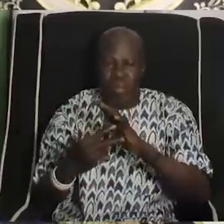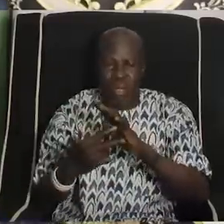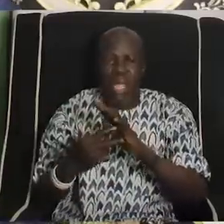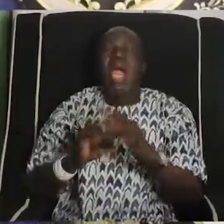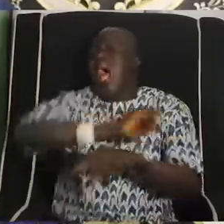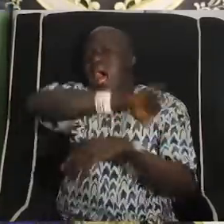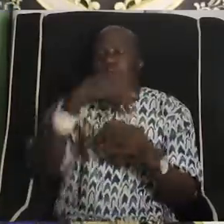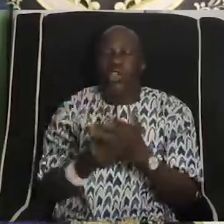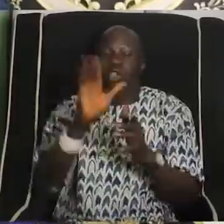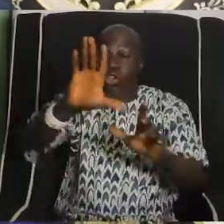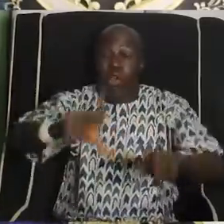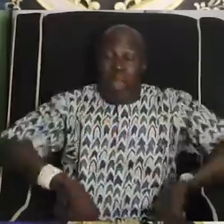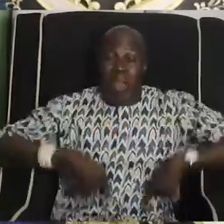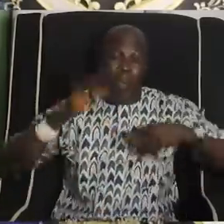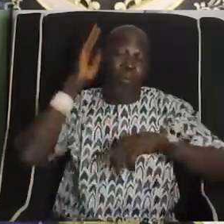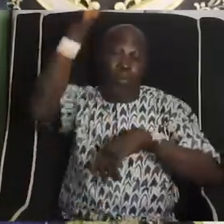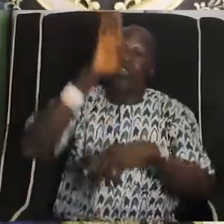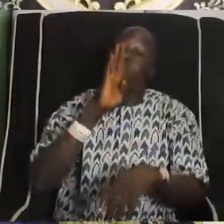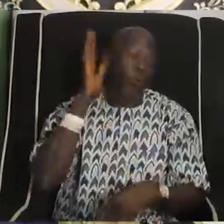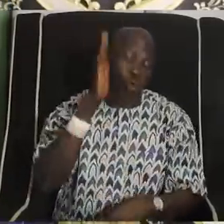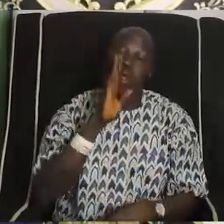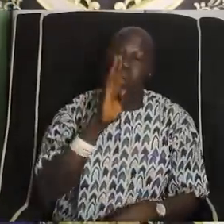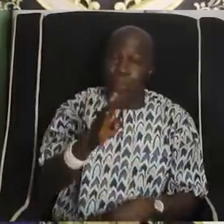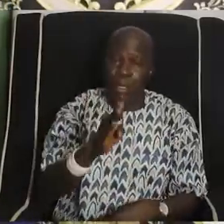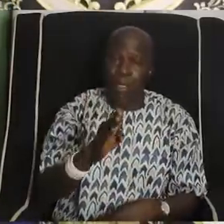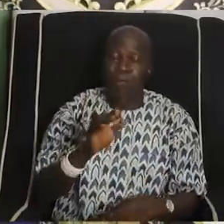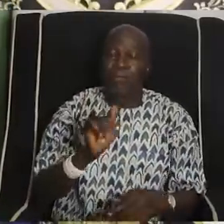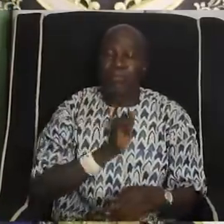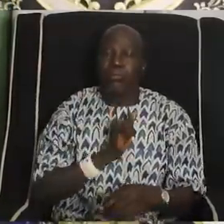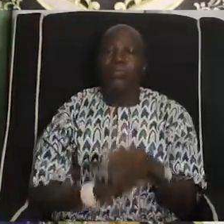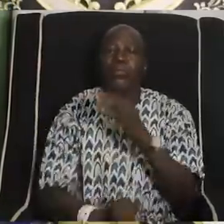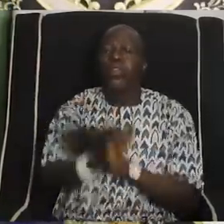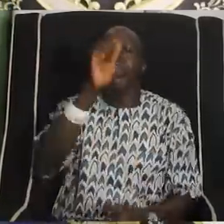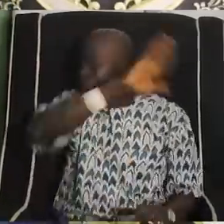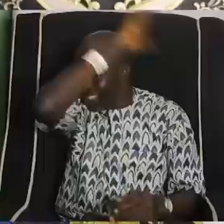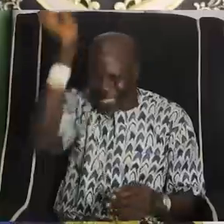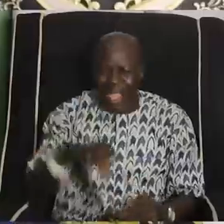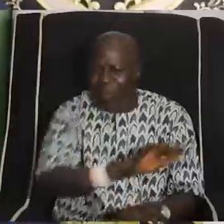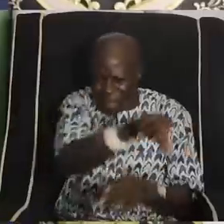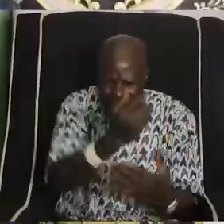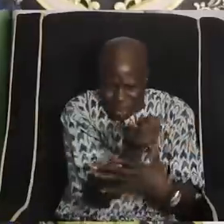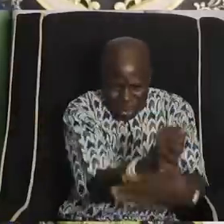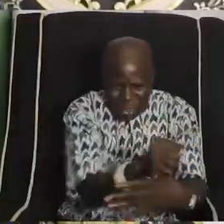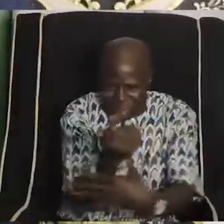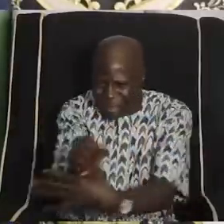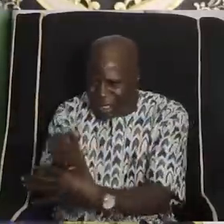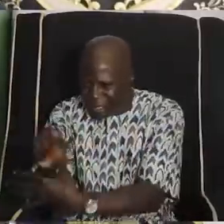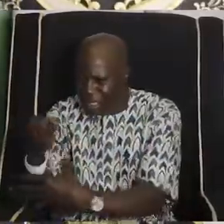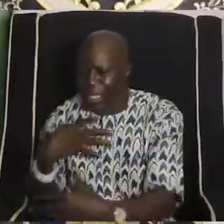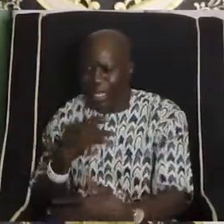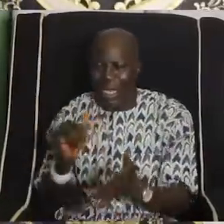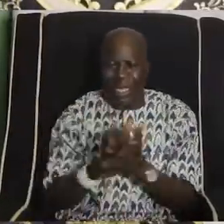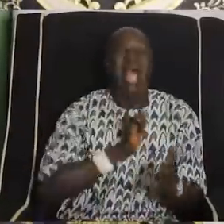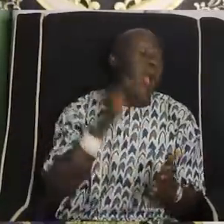their future will be. God don't usually distribute like that.